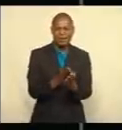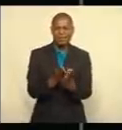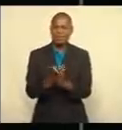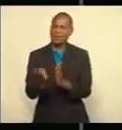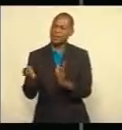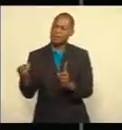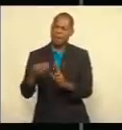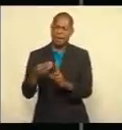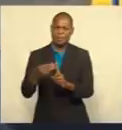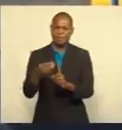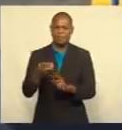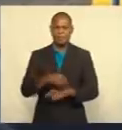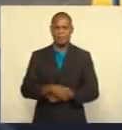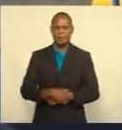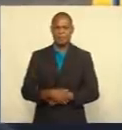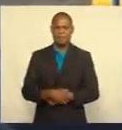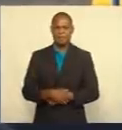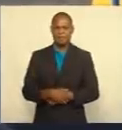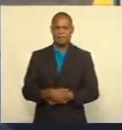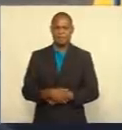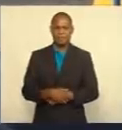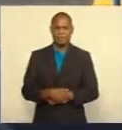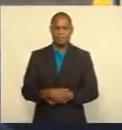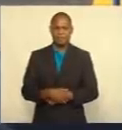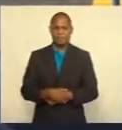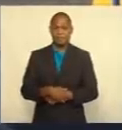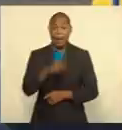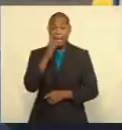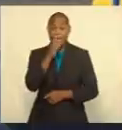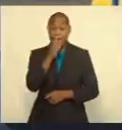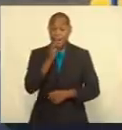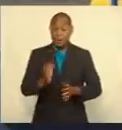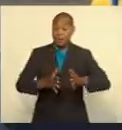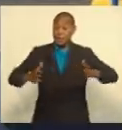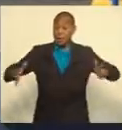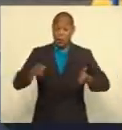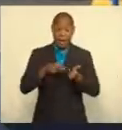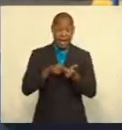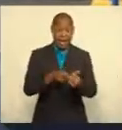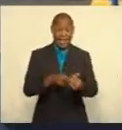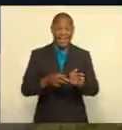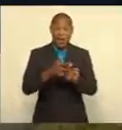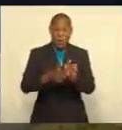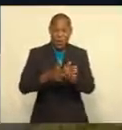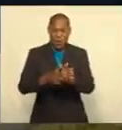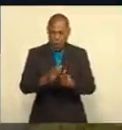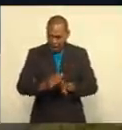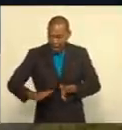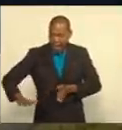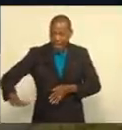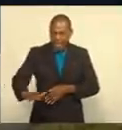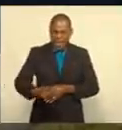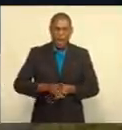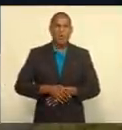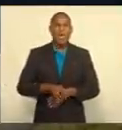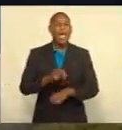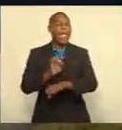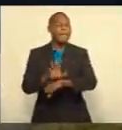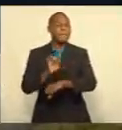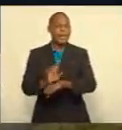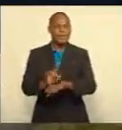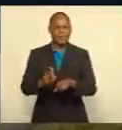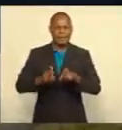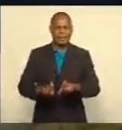Nanunga reports. Fijians in the Greater Nadi and Lautoka containment areas are advised to stay indoors and